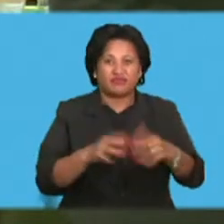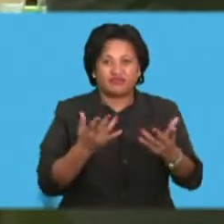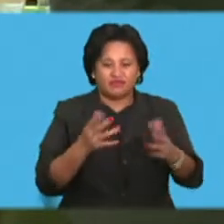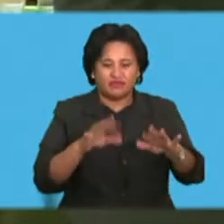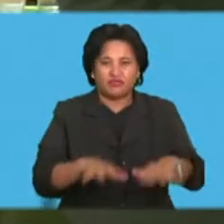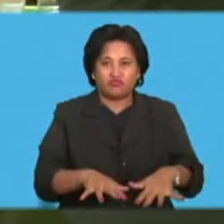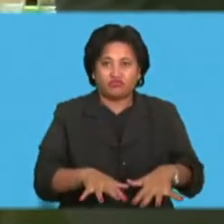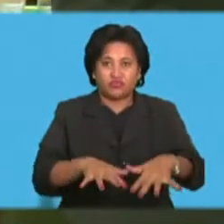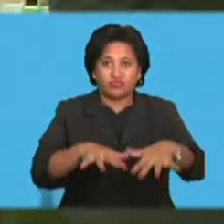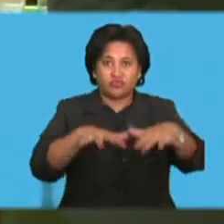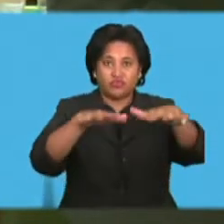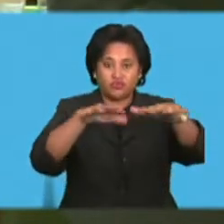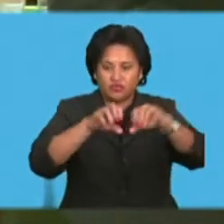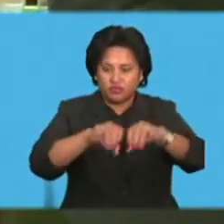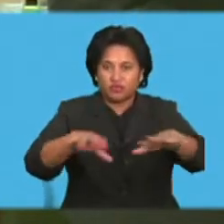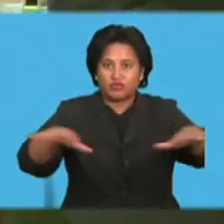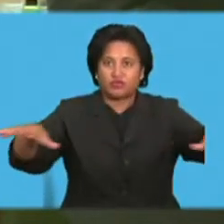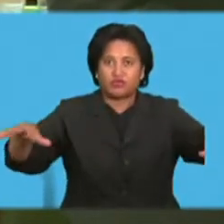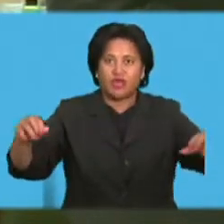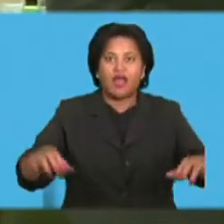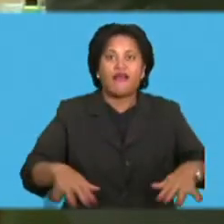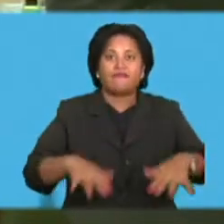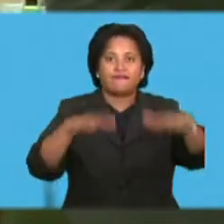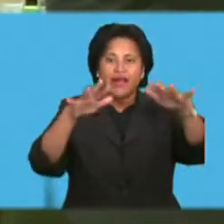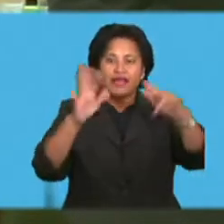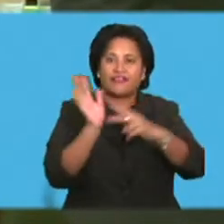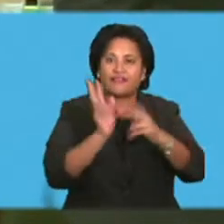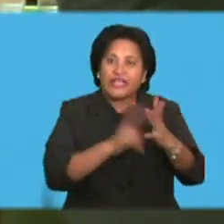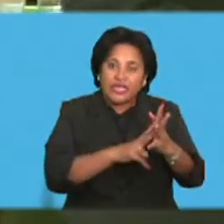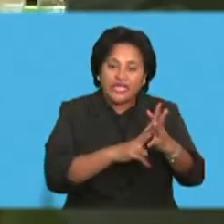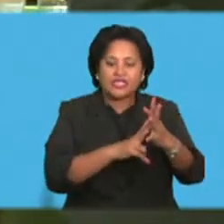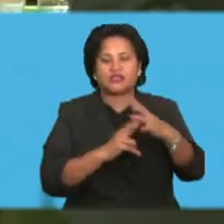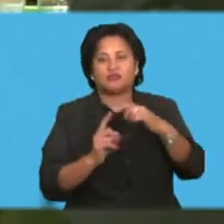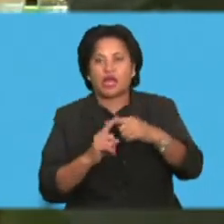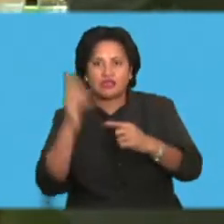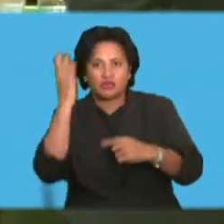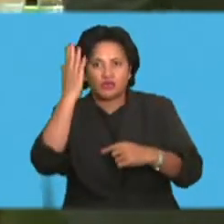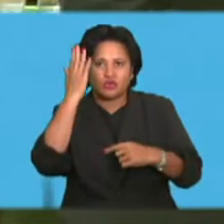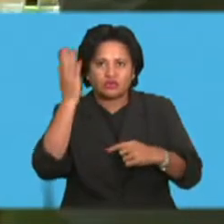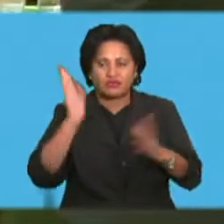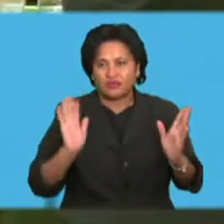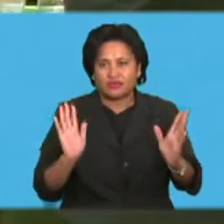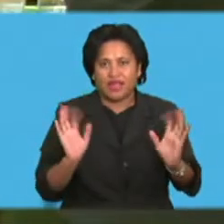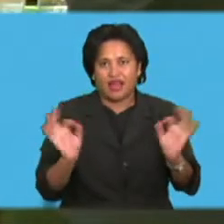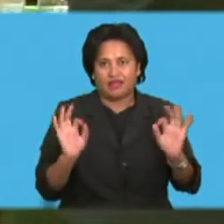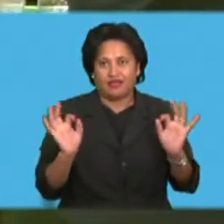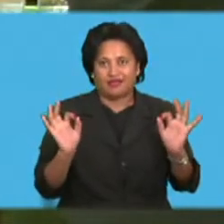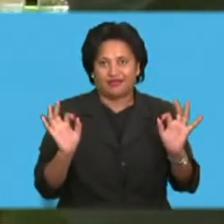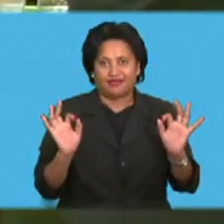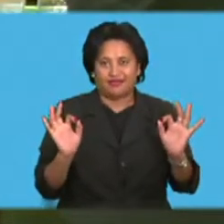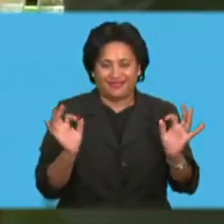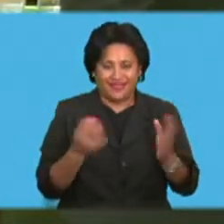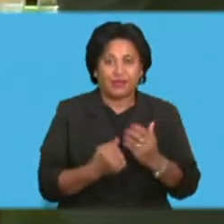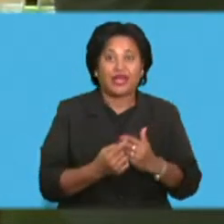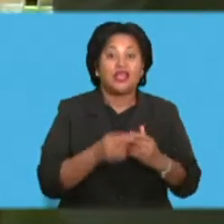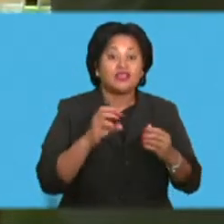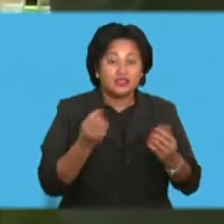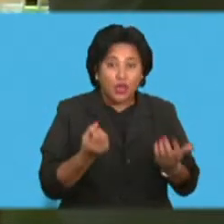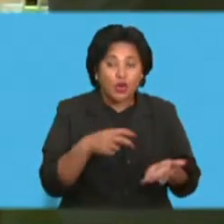side-by communities, villages, or also affect schools or roads, Madam Speaker. Madam Speaker, dredging